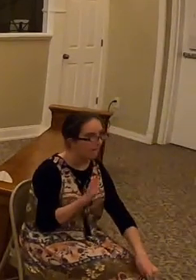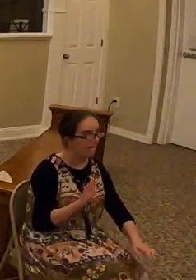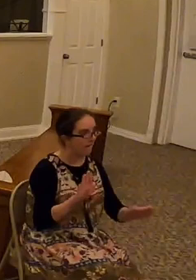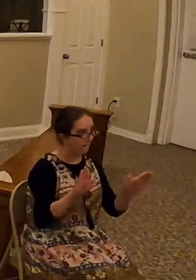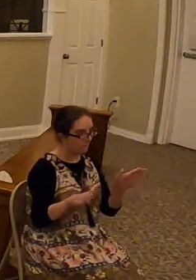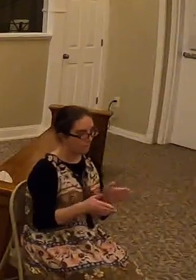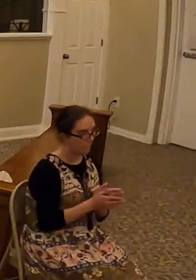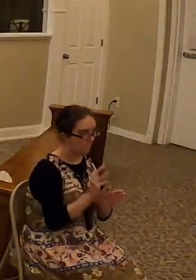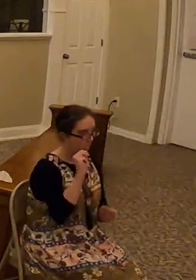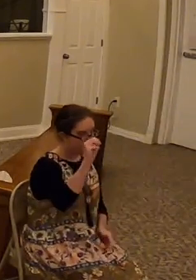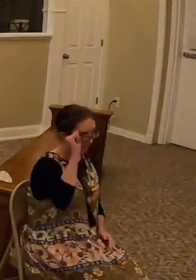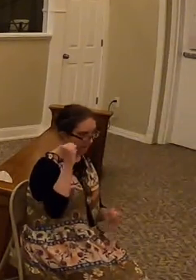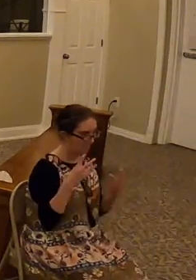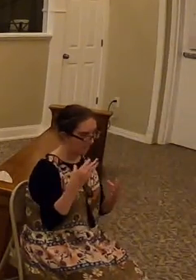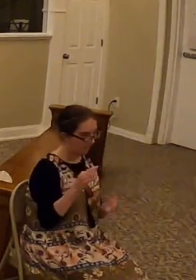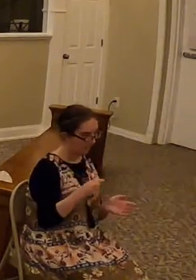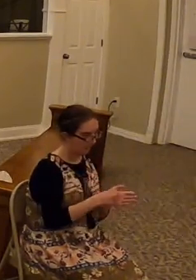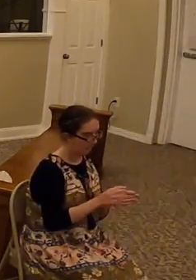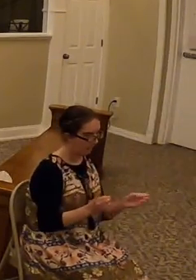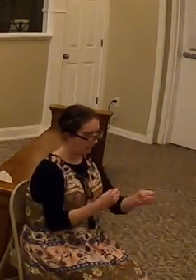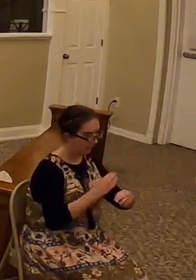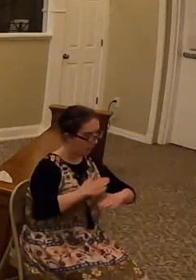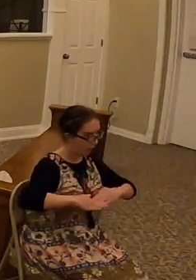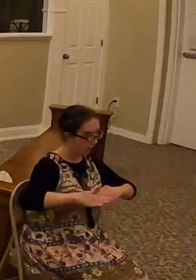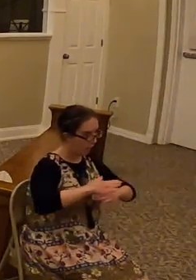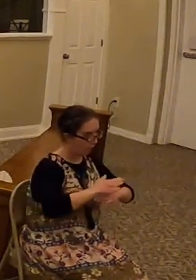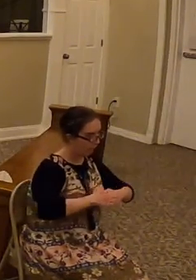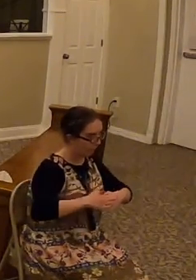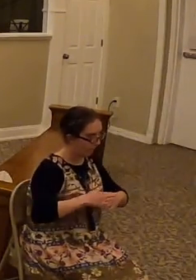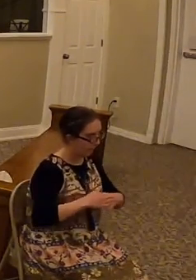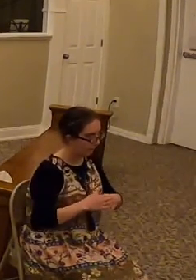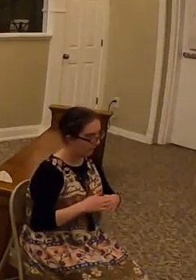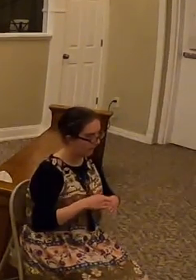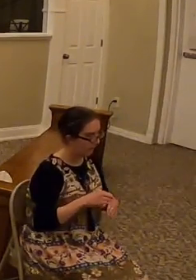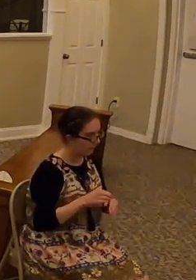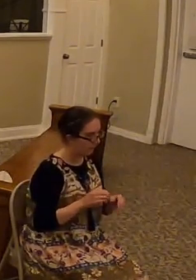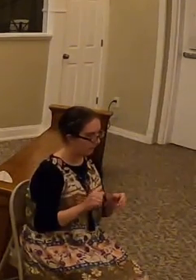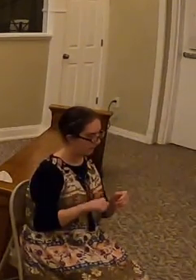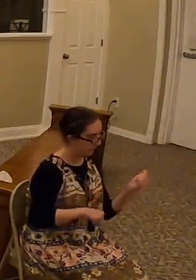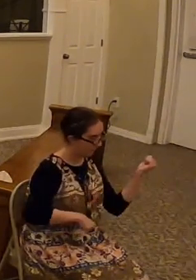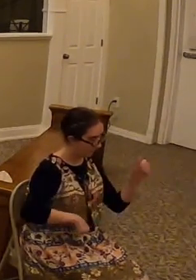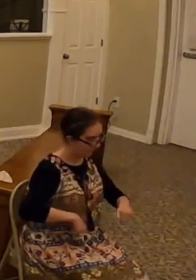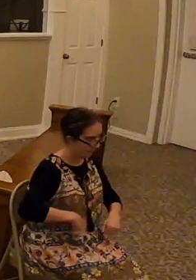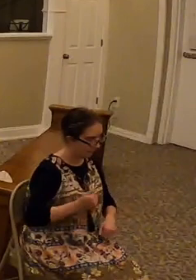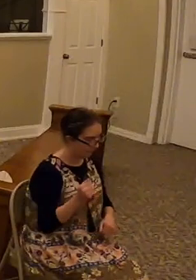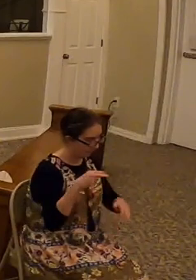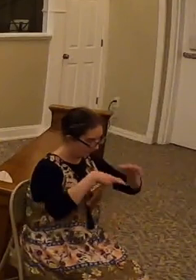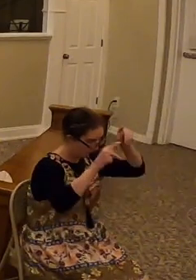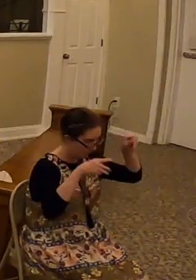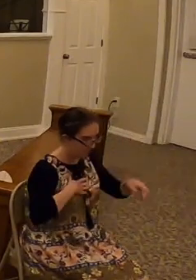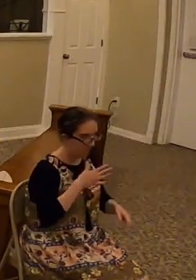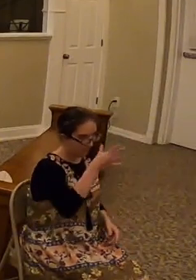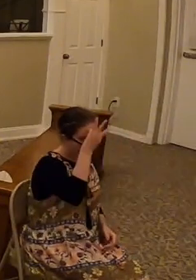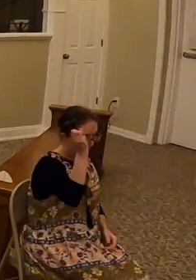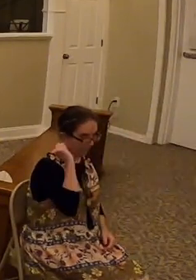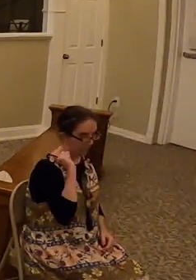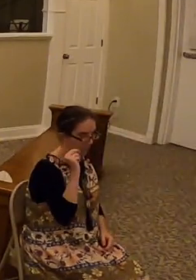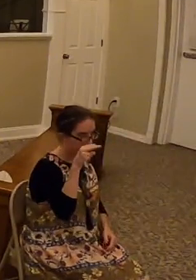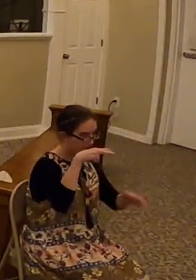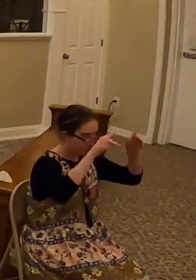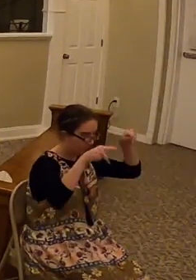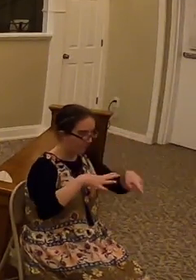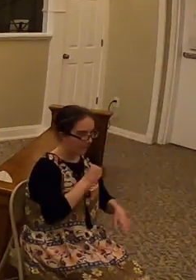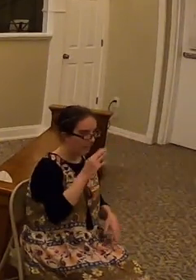ministry, but several of these offices overlap each other. Okay, I know prophets. My dad was a prophet and a